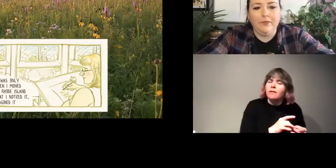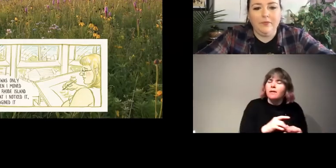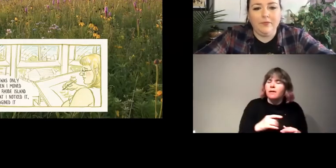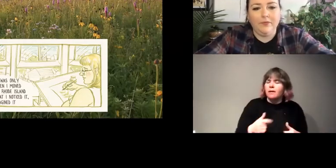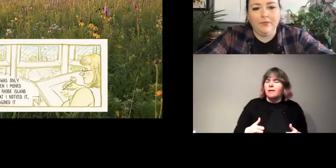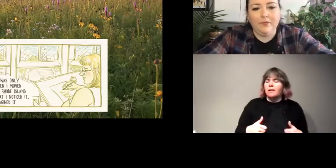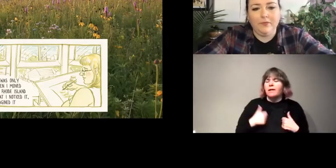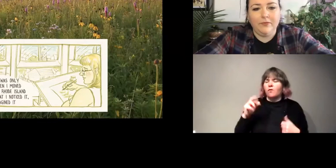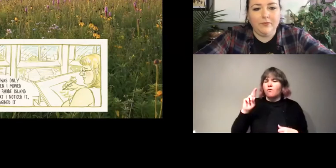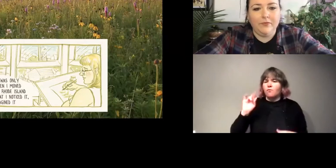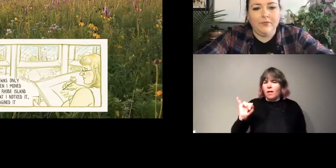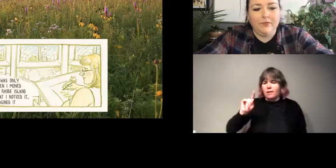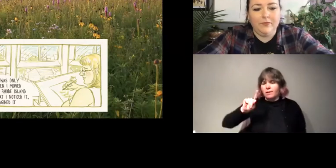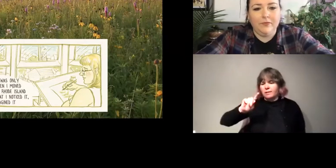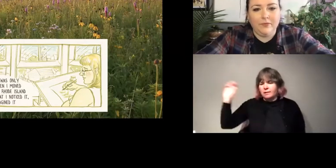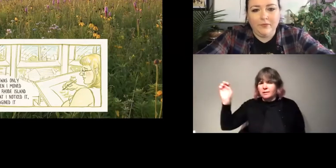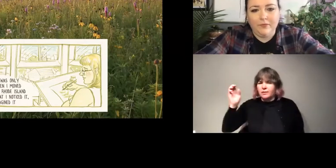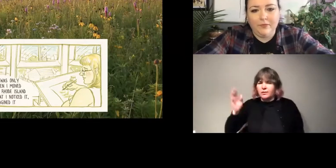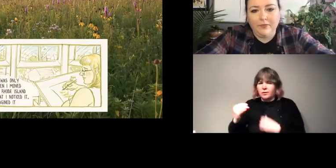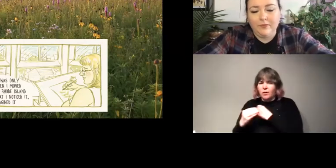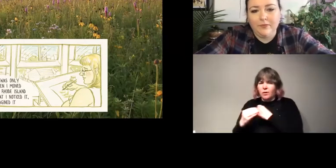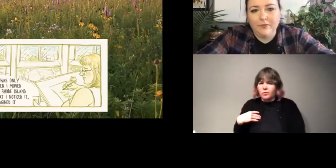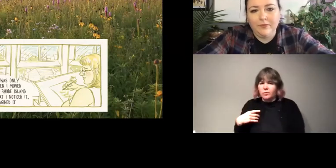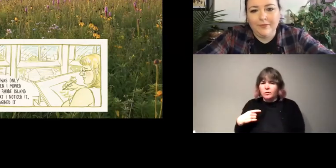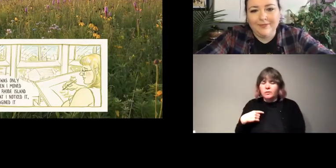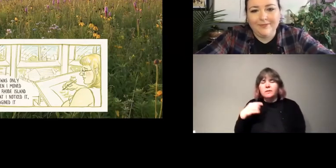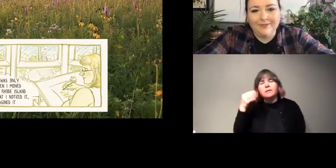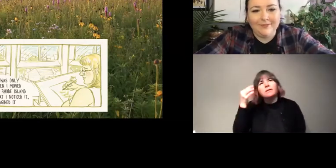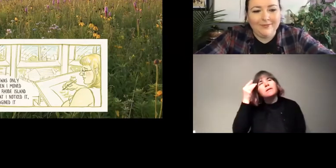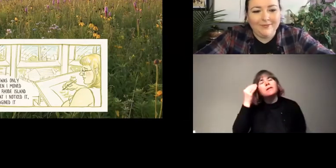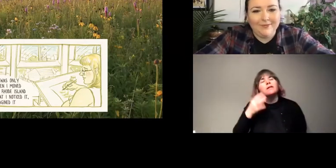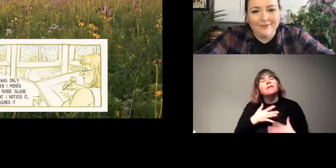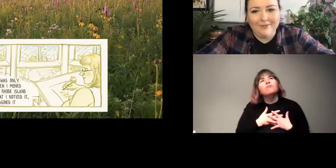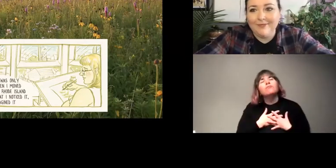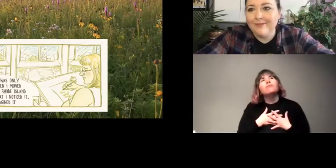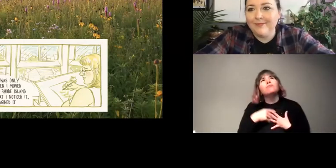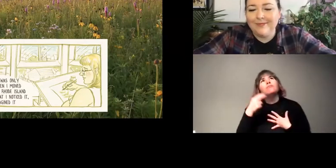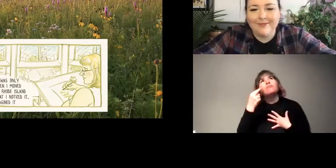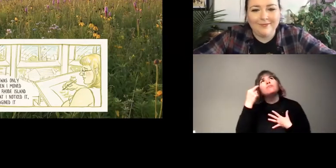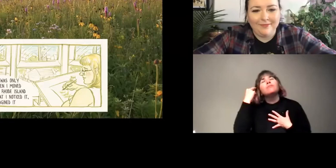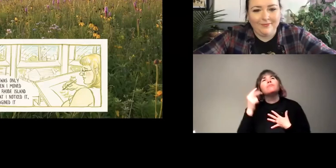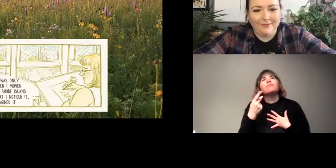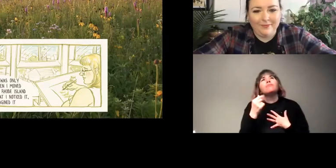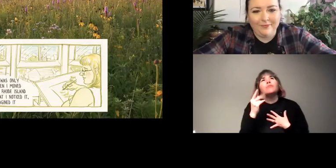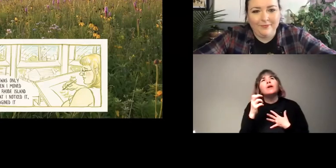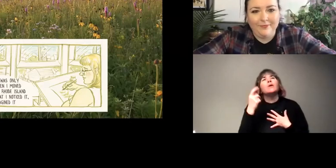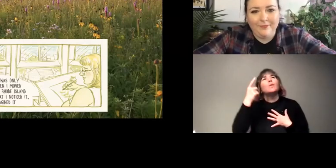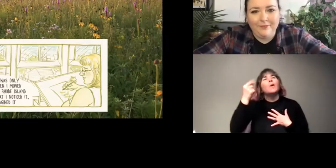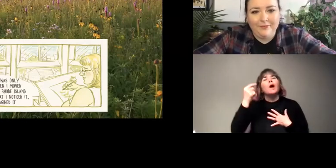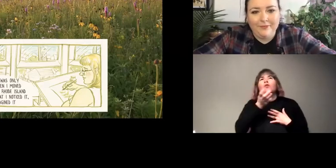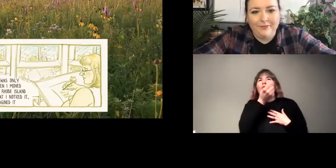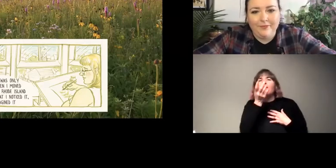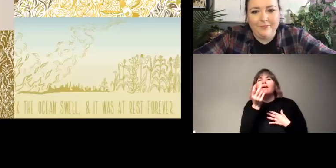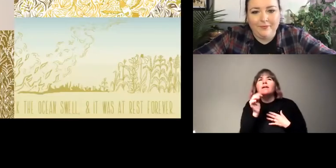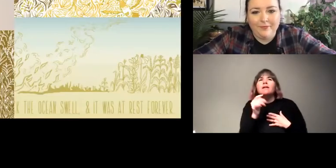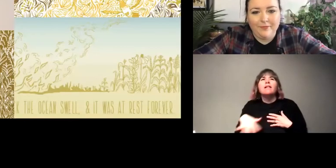as an undergraduate, I, had all these romantic ideas of what the prairie was and all the grassland